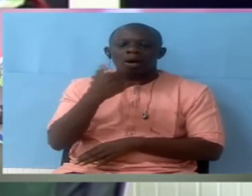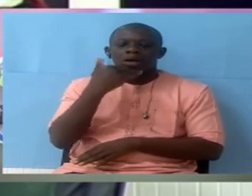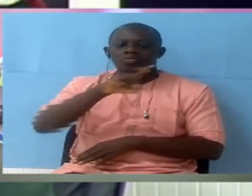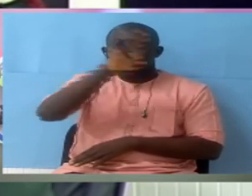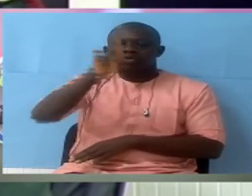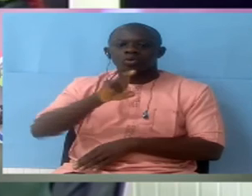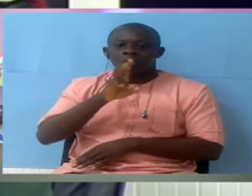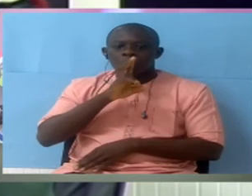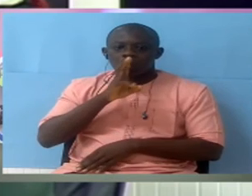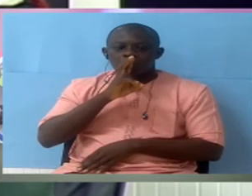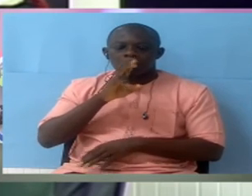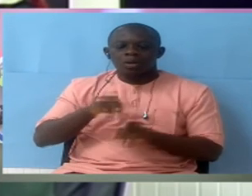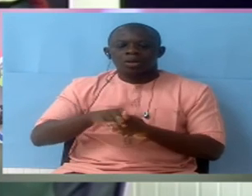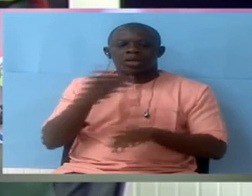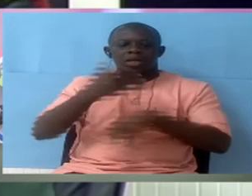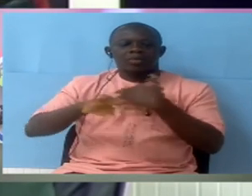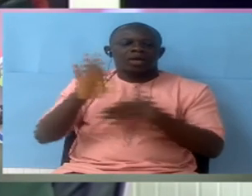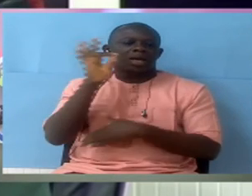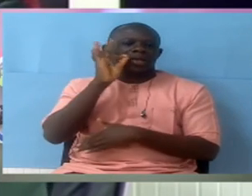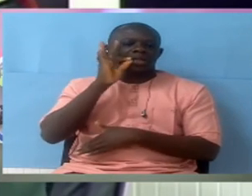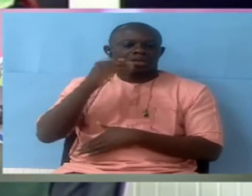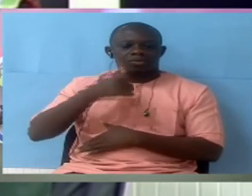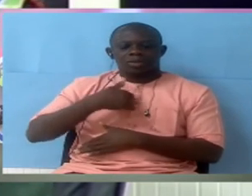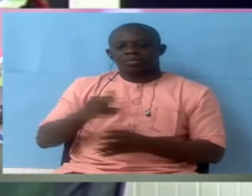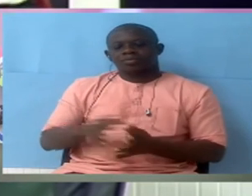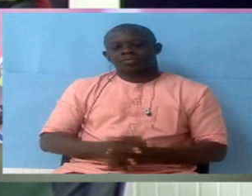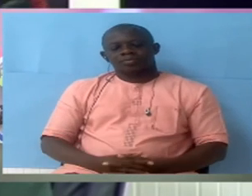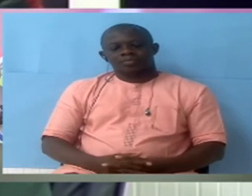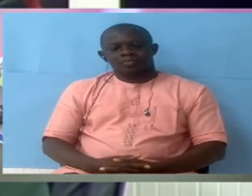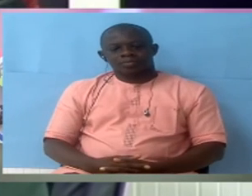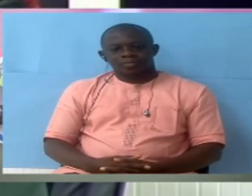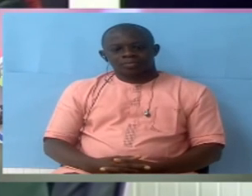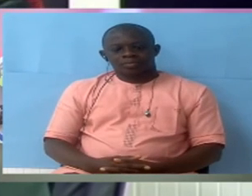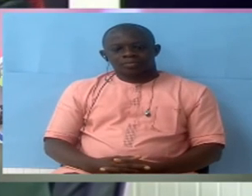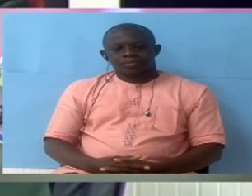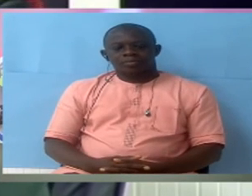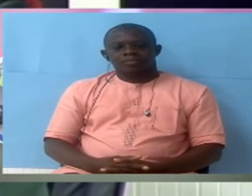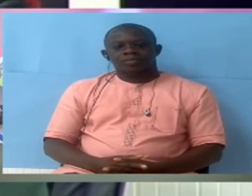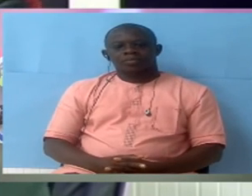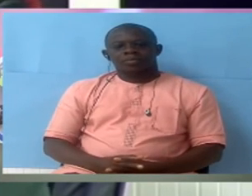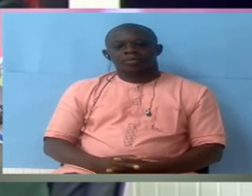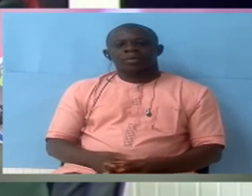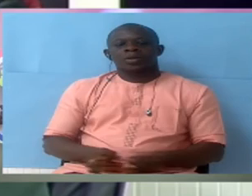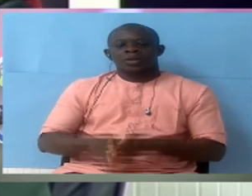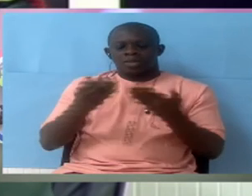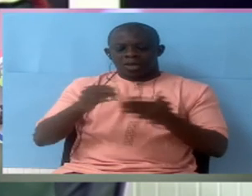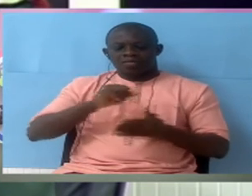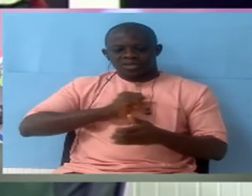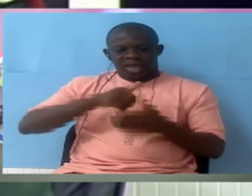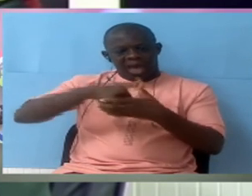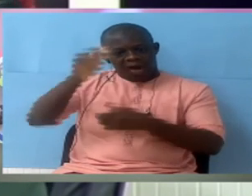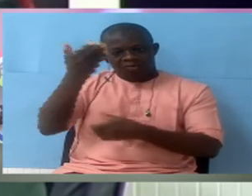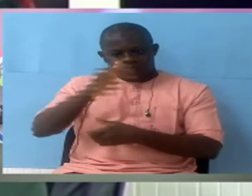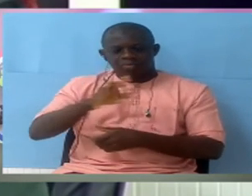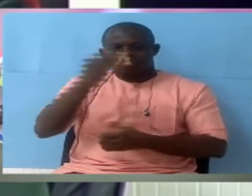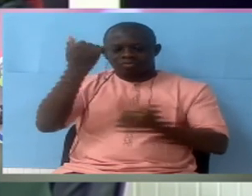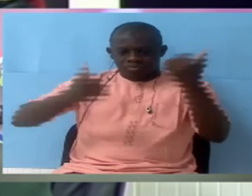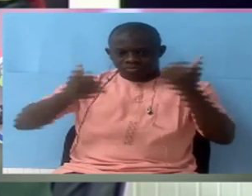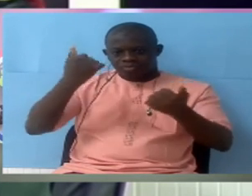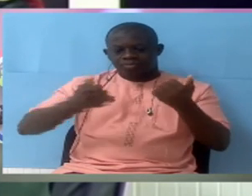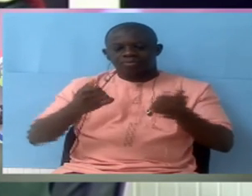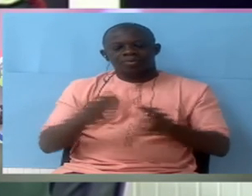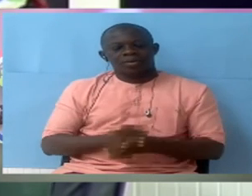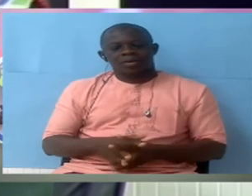Maneko kan? He cannot give me an answer. Munu ma tontu ci lolu. Then I disembarked from the vehicle. Ci la dal di wacce ci moto